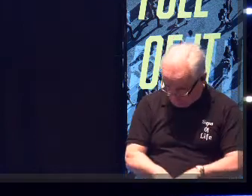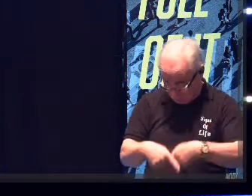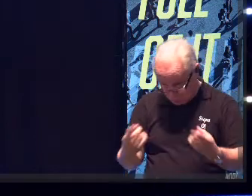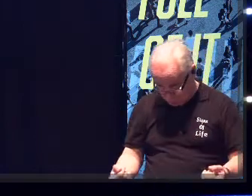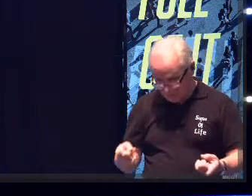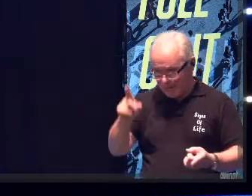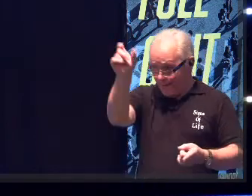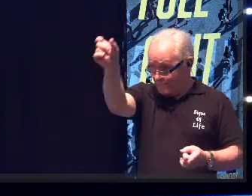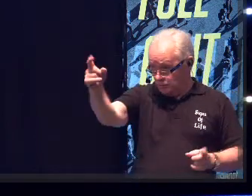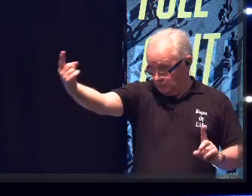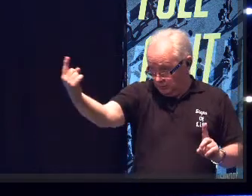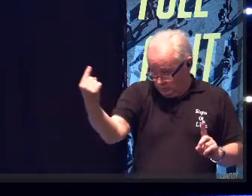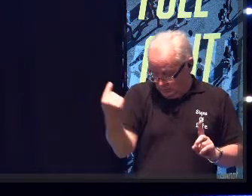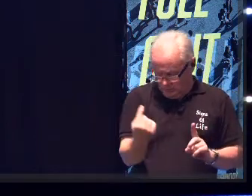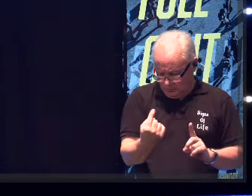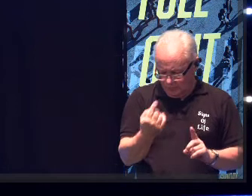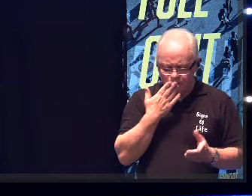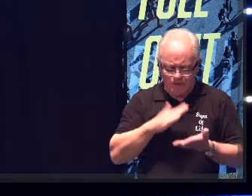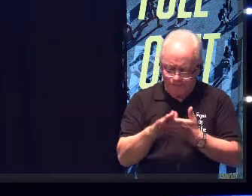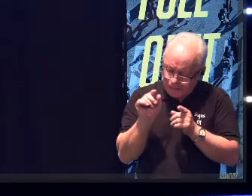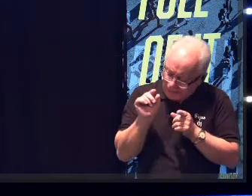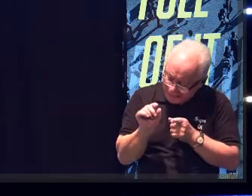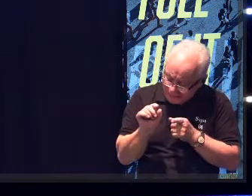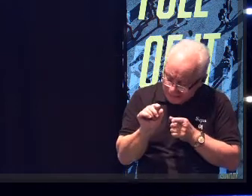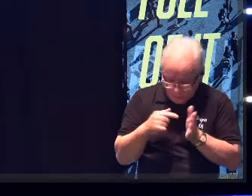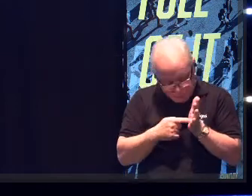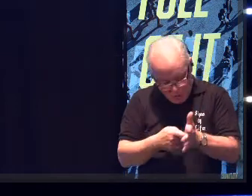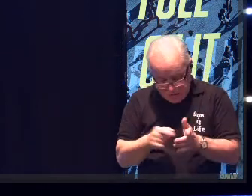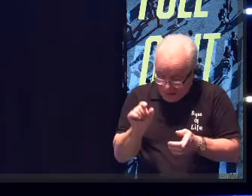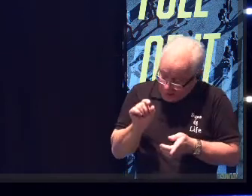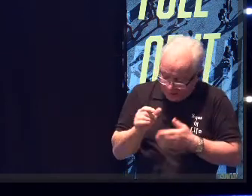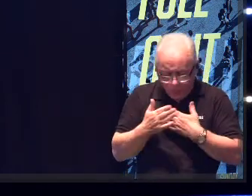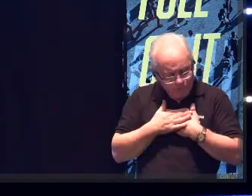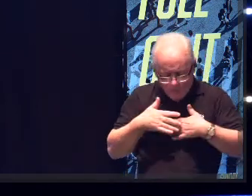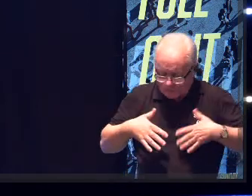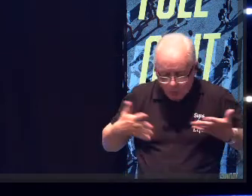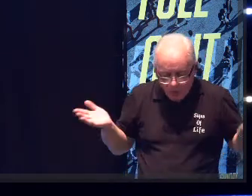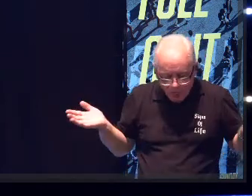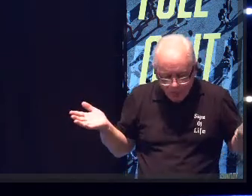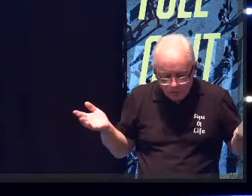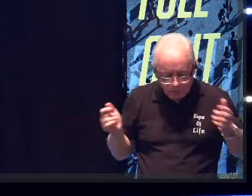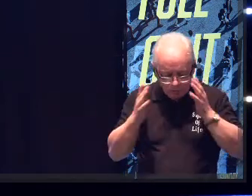forgiven little shows only a little love."